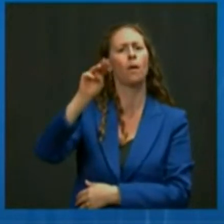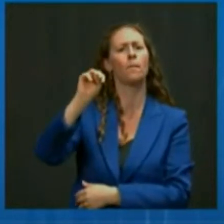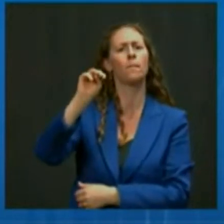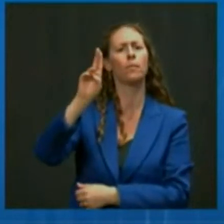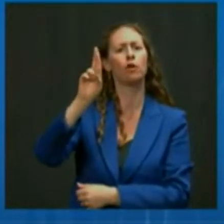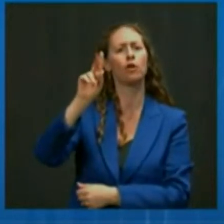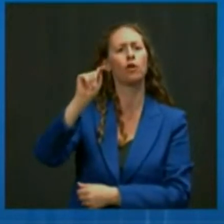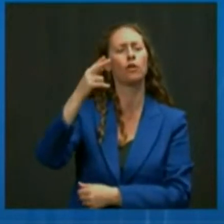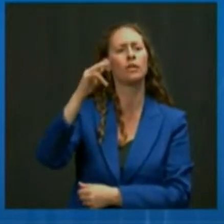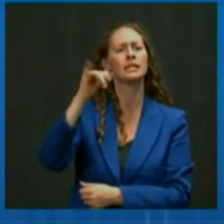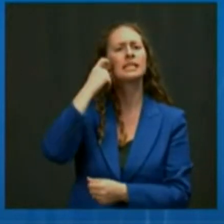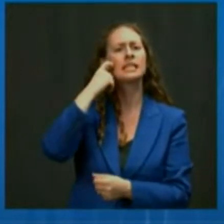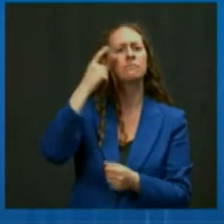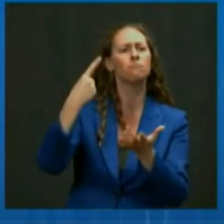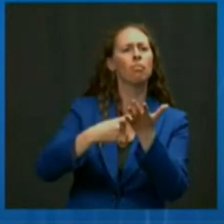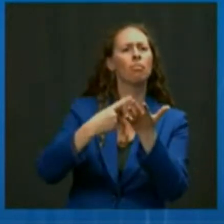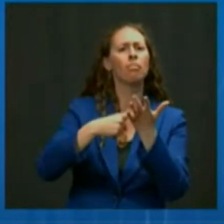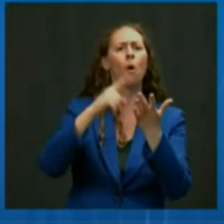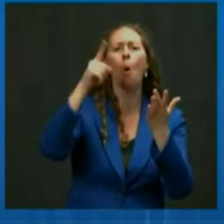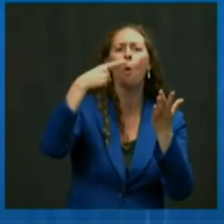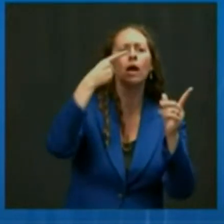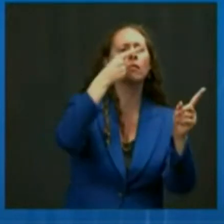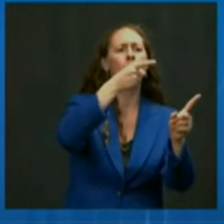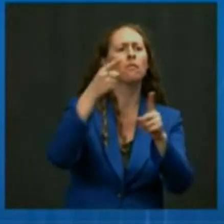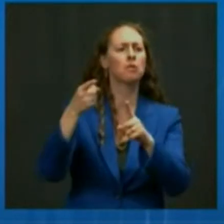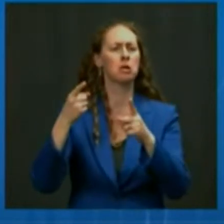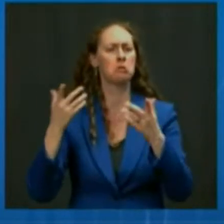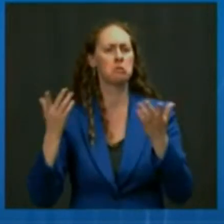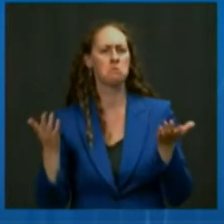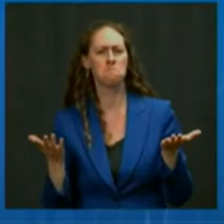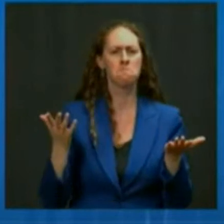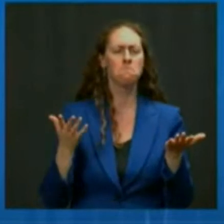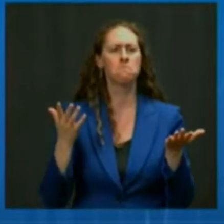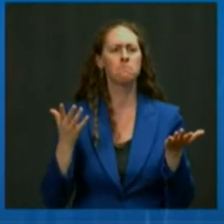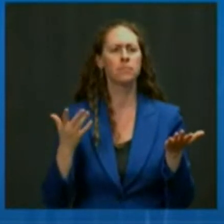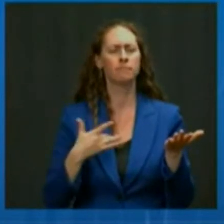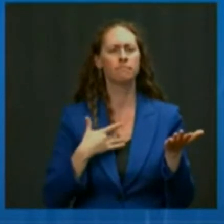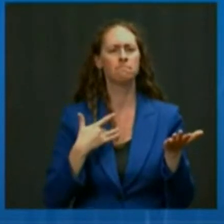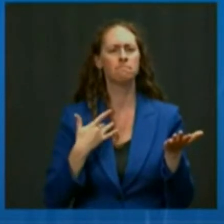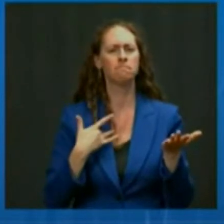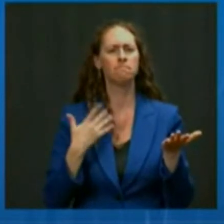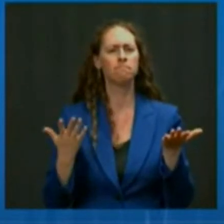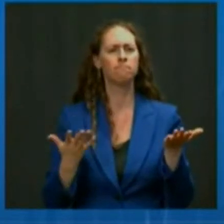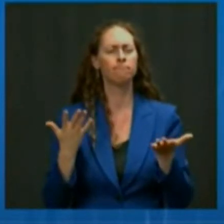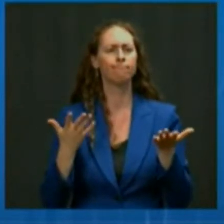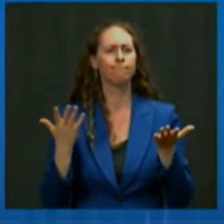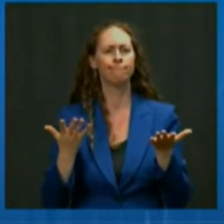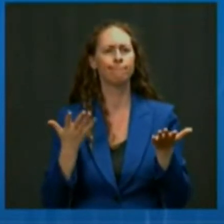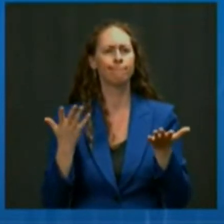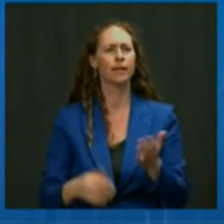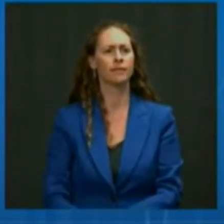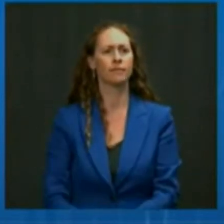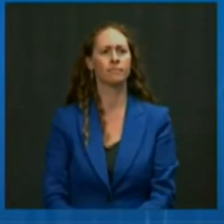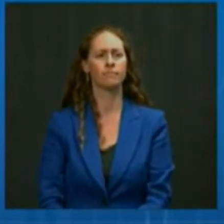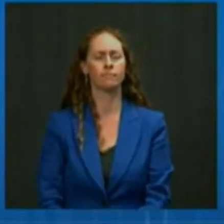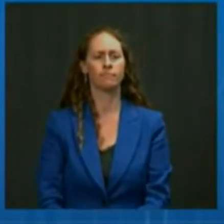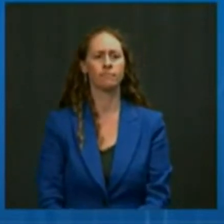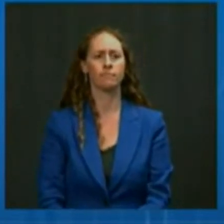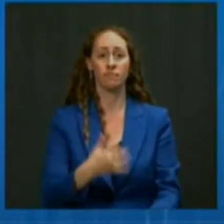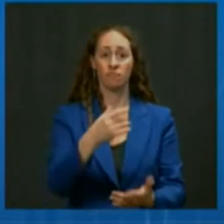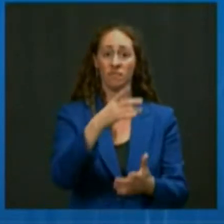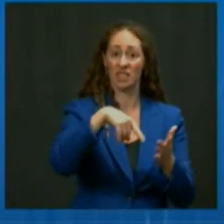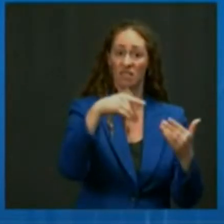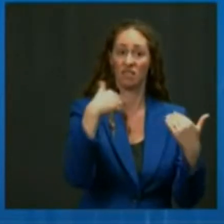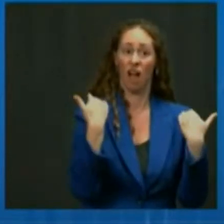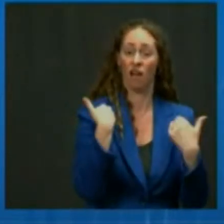for 16 plus in December, so we're not that far away from 16 and 17-year-olds being eligible. Should they get a booster when